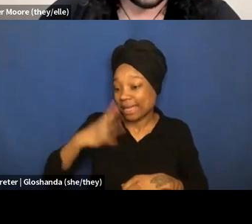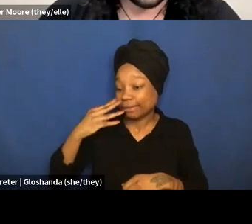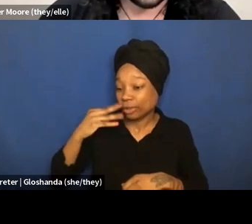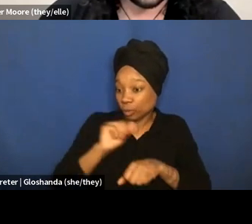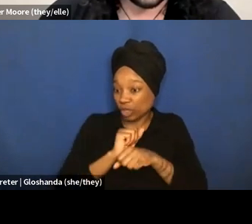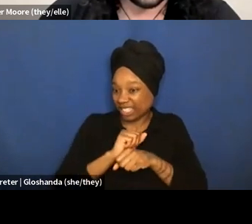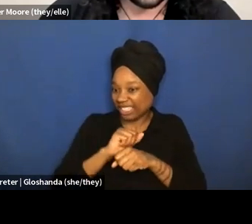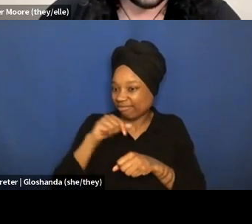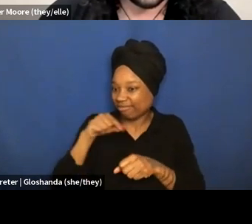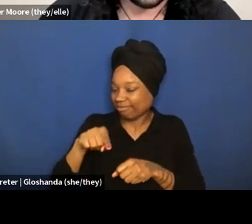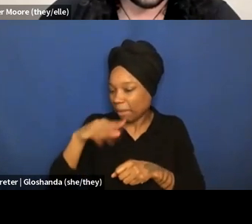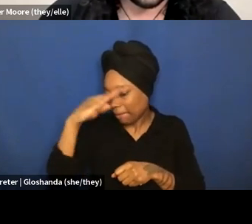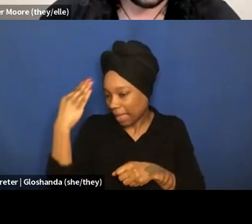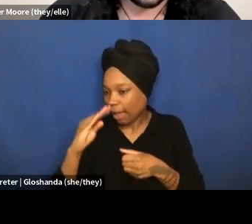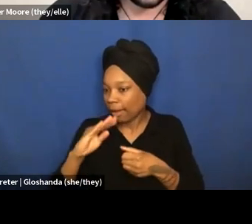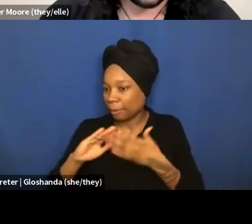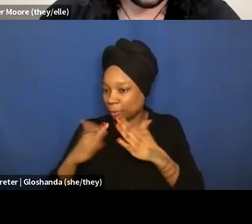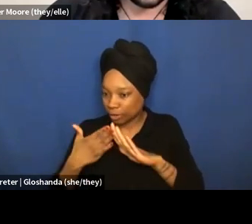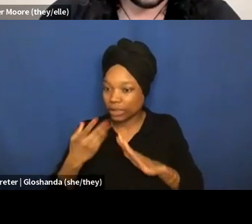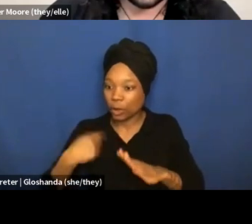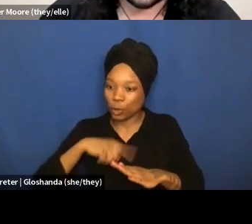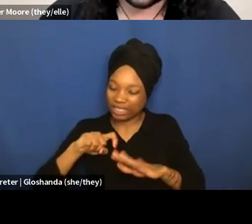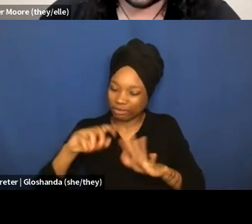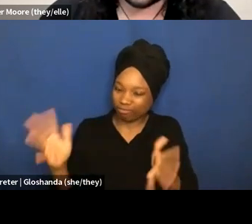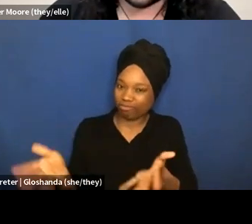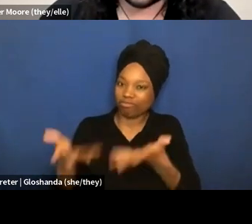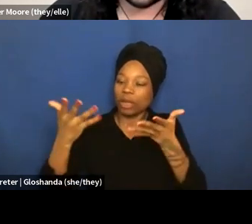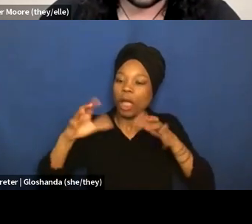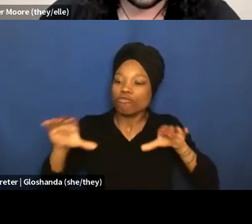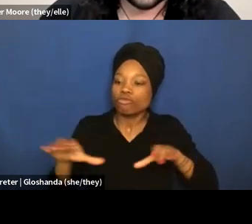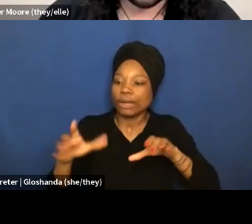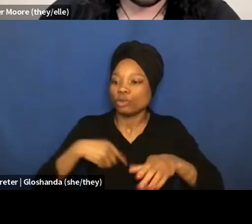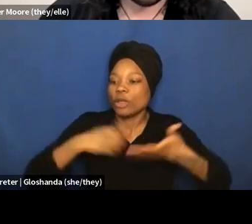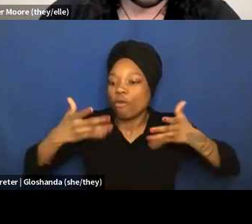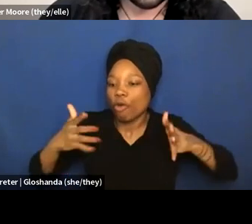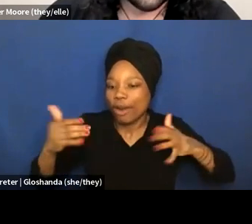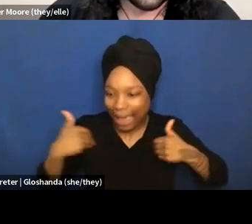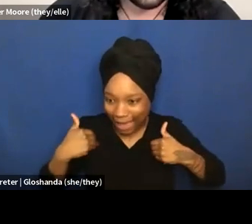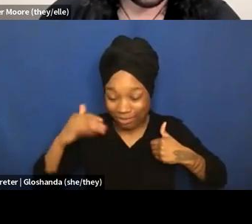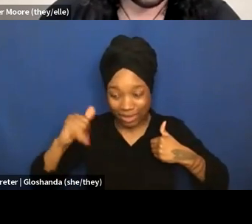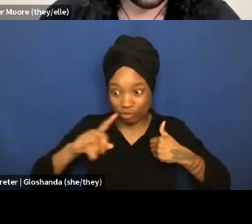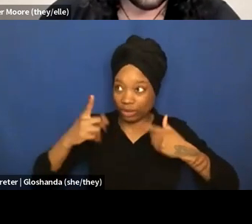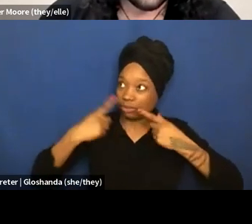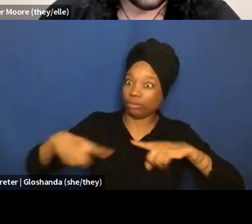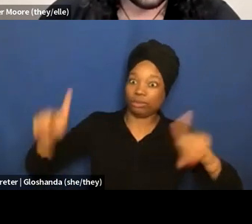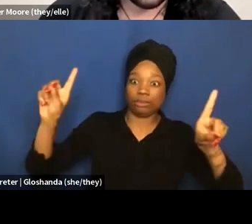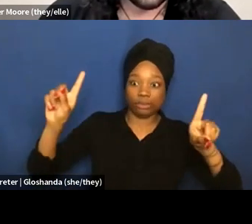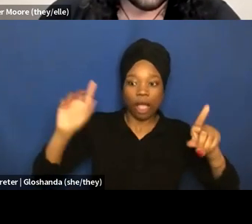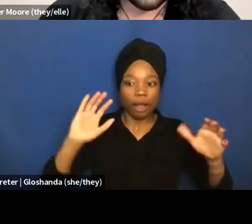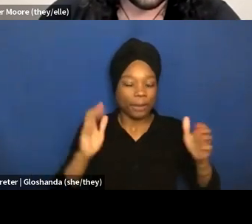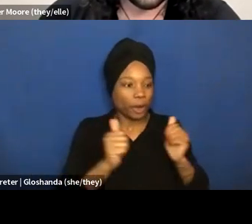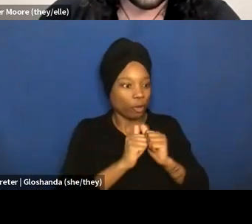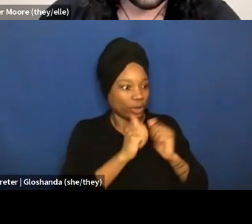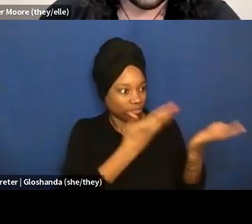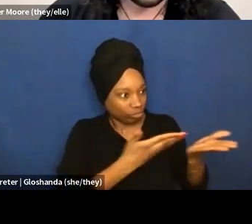communities, building up the practices that we already have has been much more phenomenally effective than trying to introduce something completely foreign